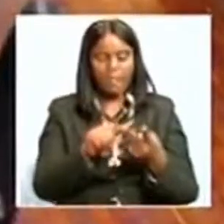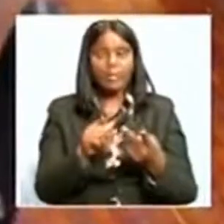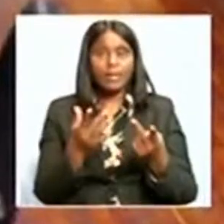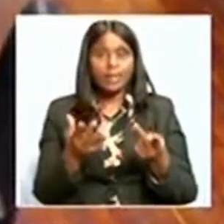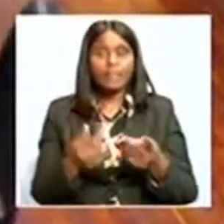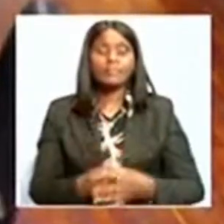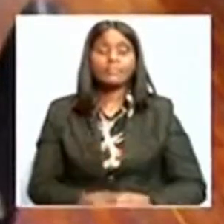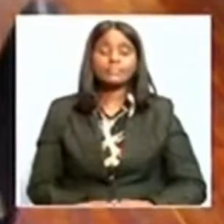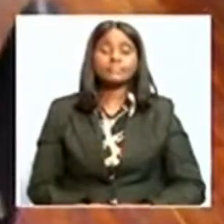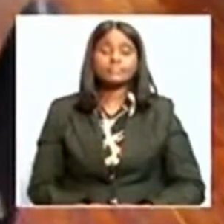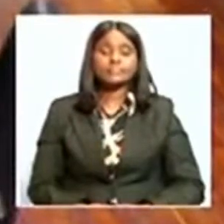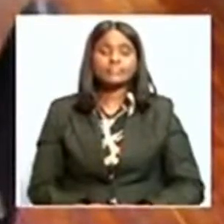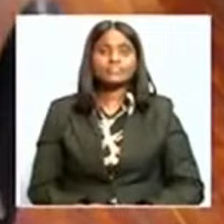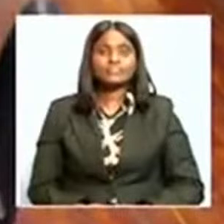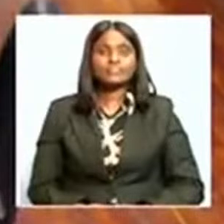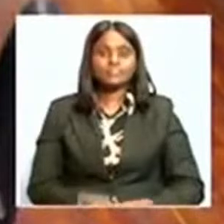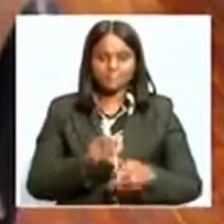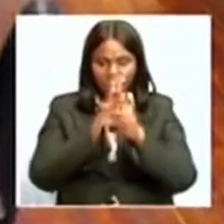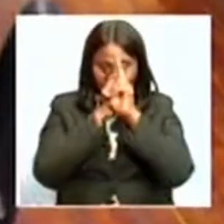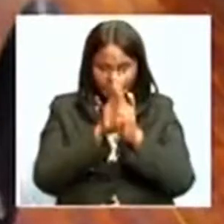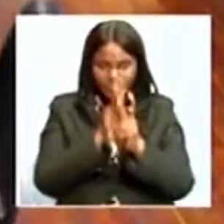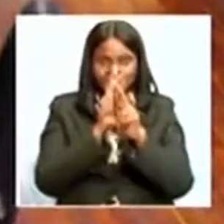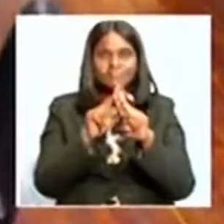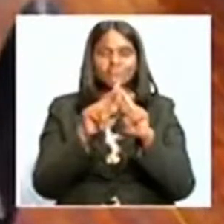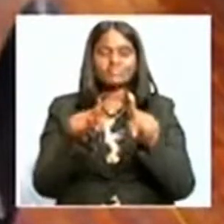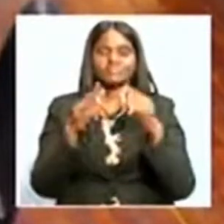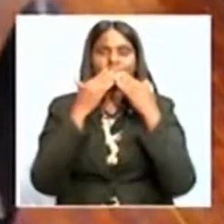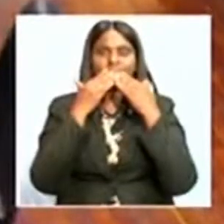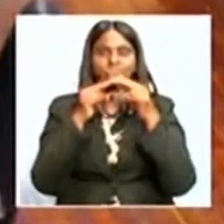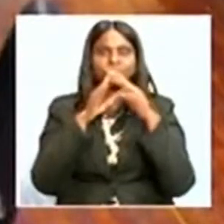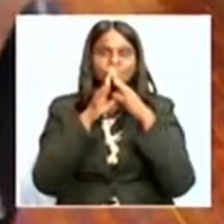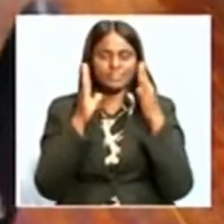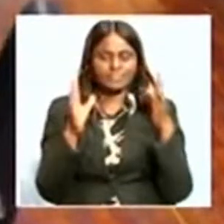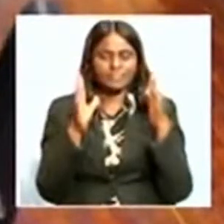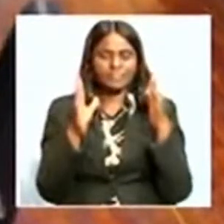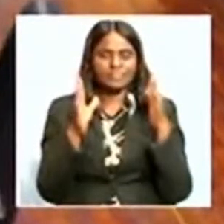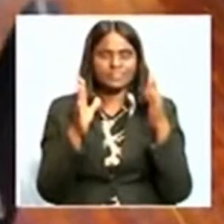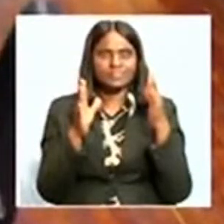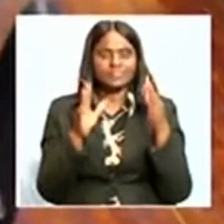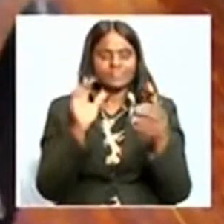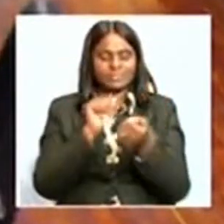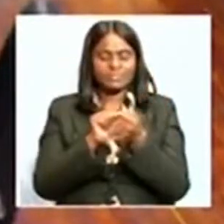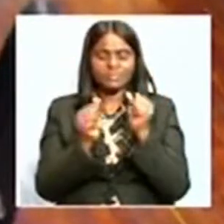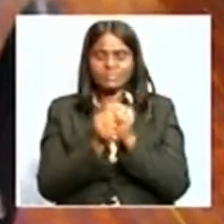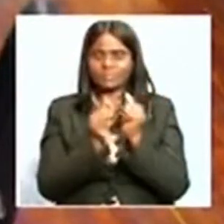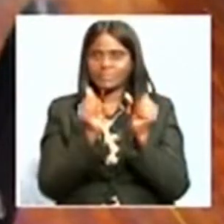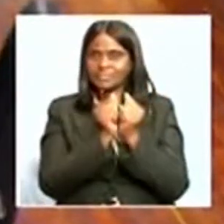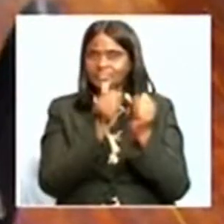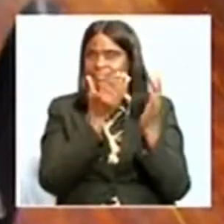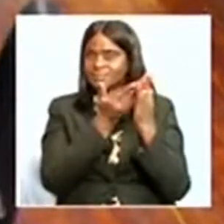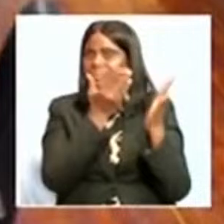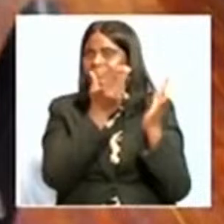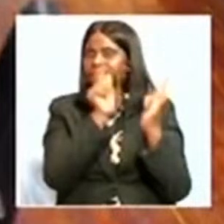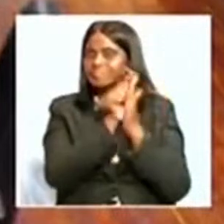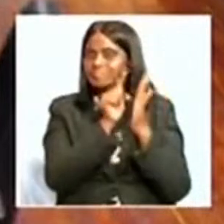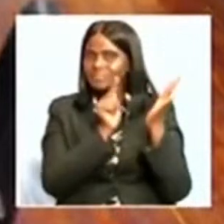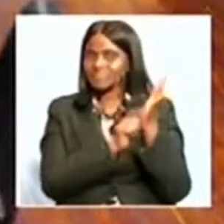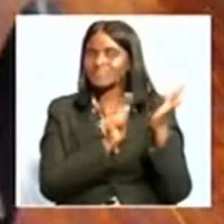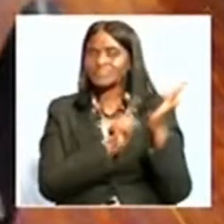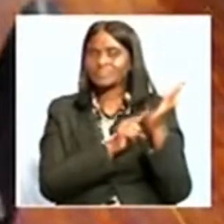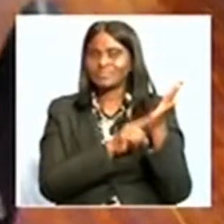Murebwa. Thank you very much, Honorable Chair. Honorable Chair, I have a problem with this bill.